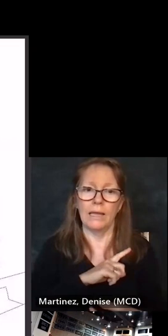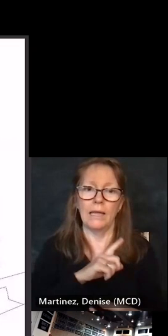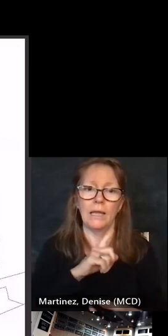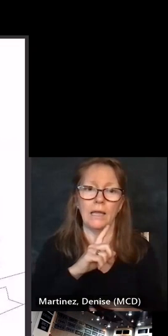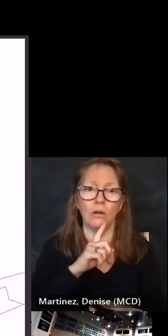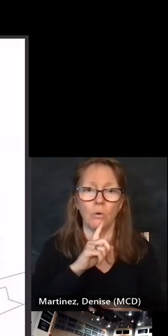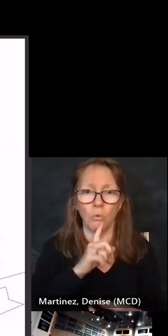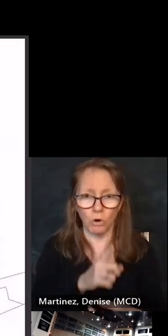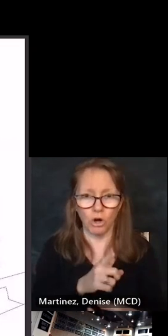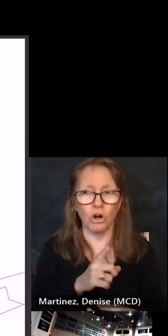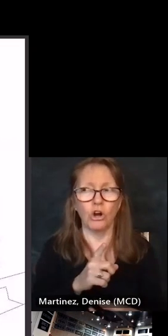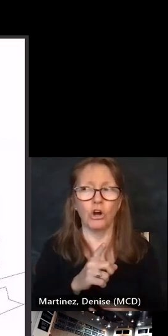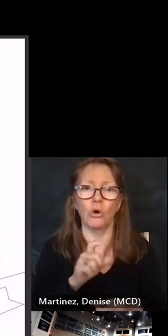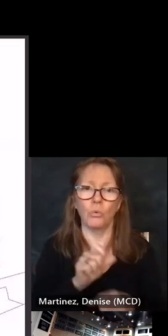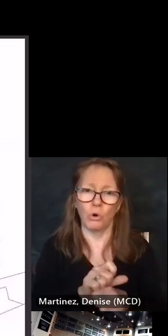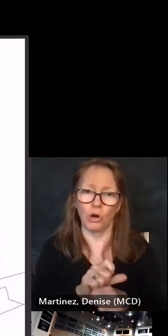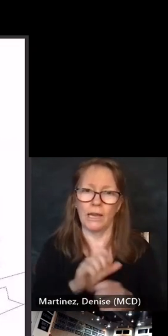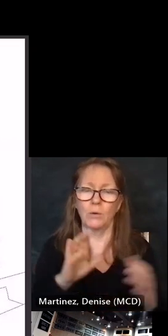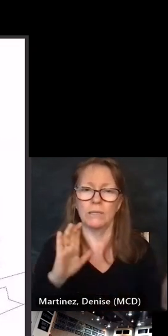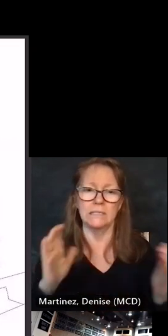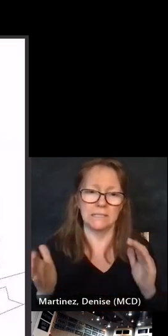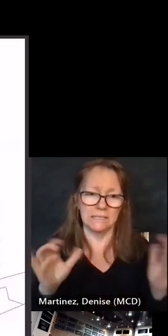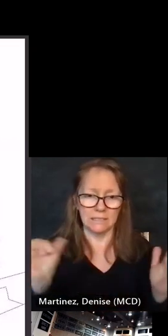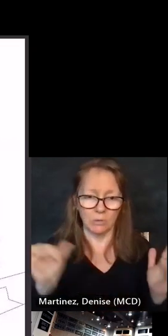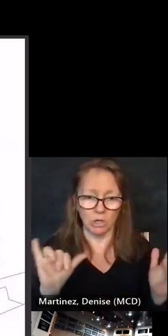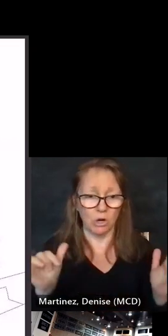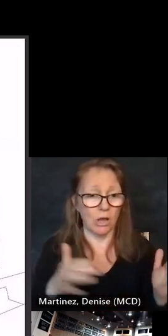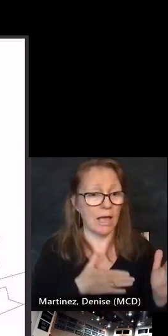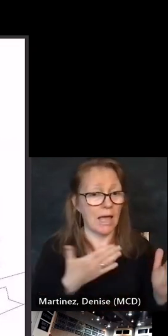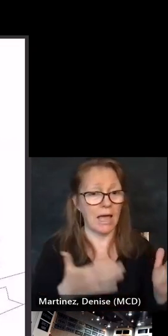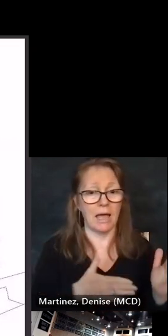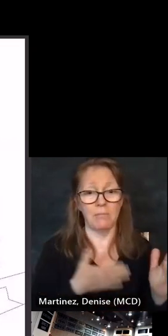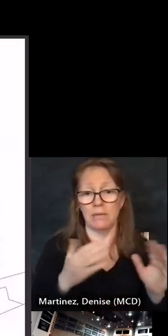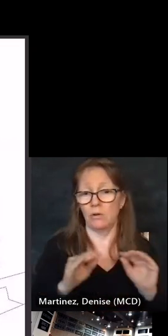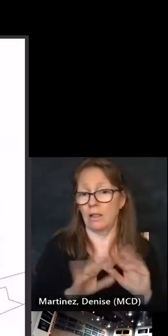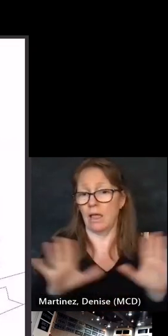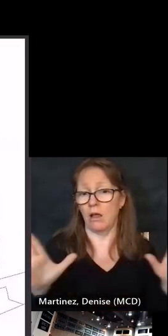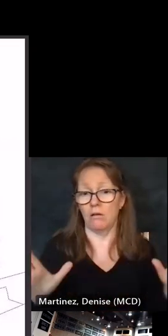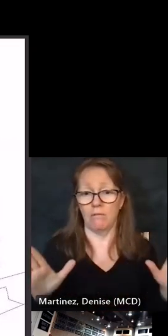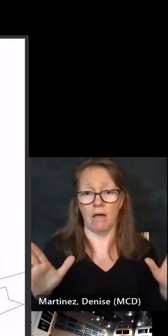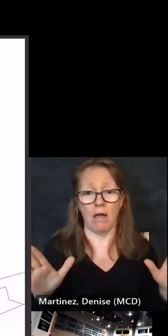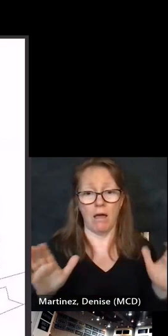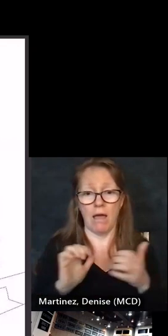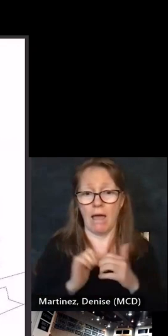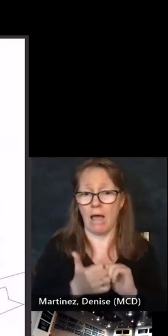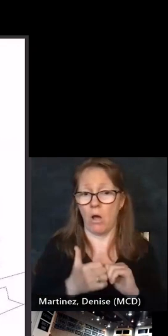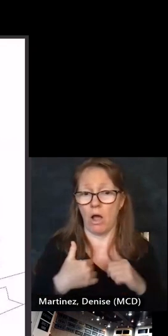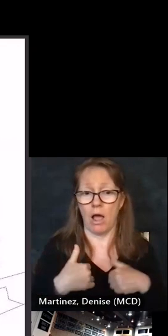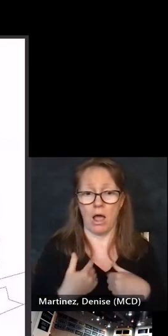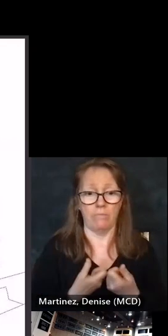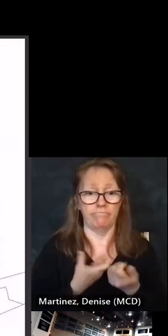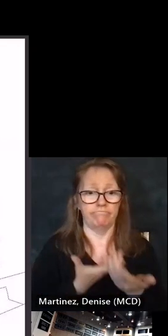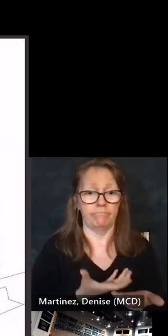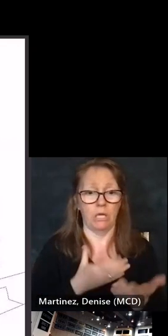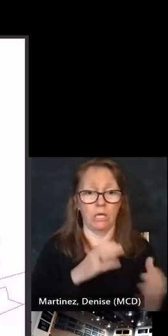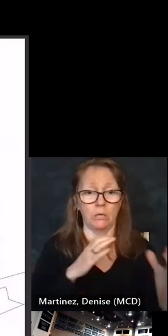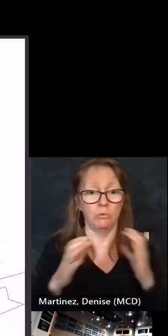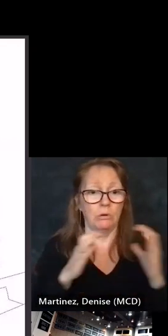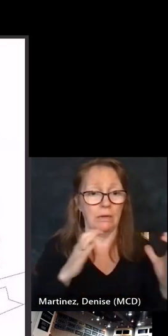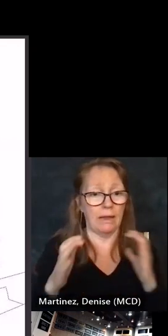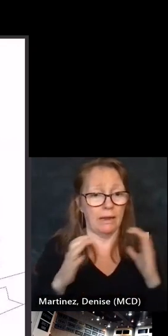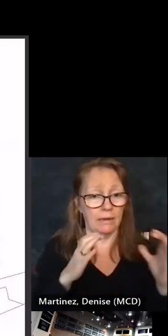similar, but happy to clarify the way in which I've communicated this to just underscore